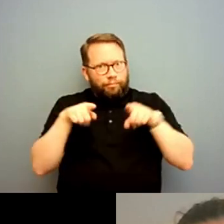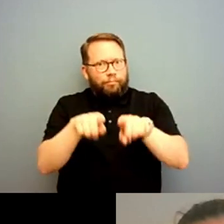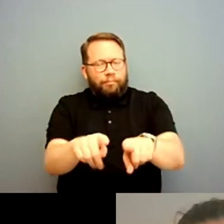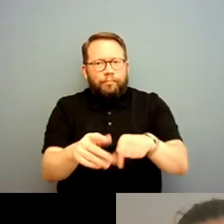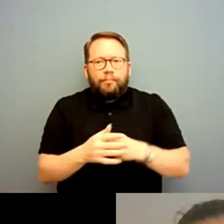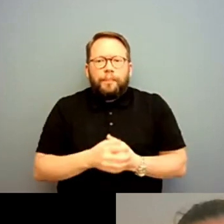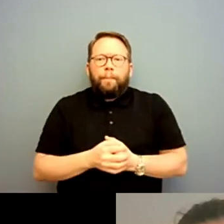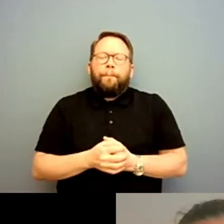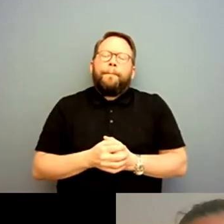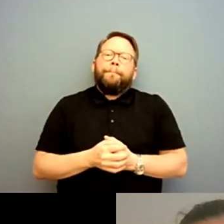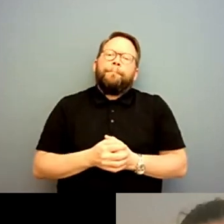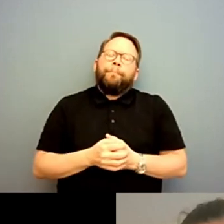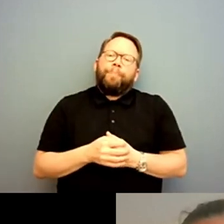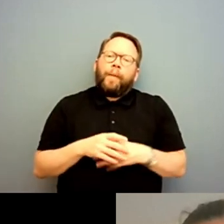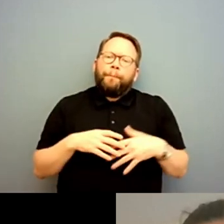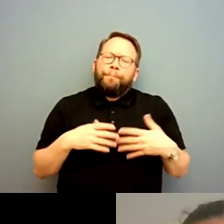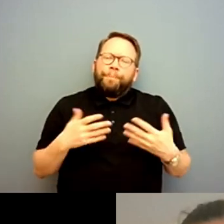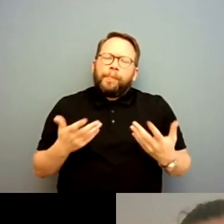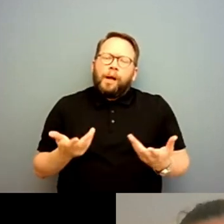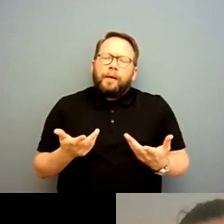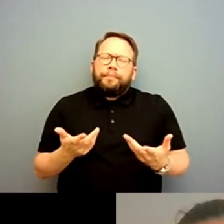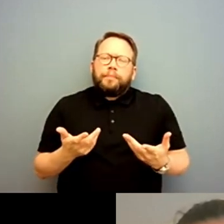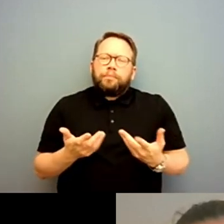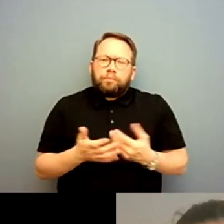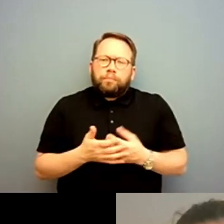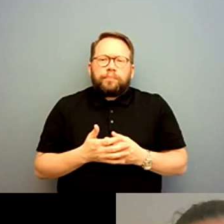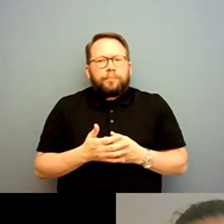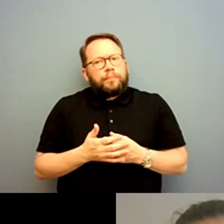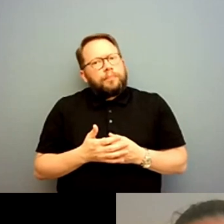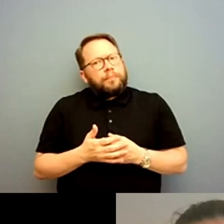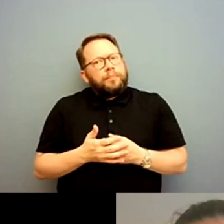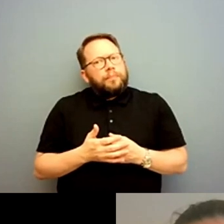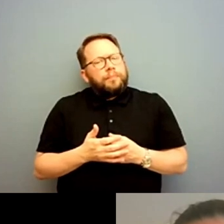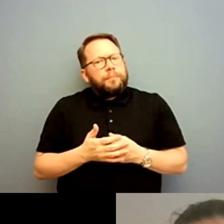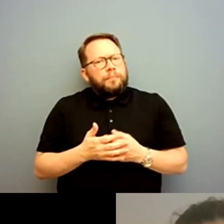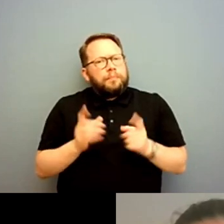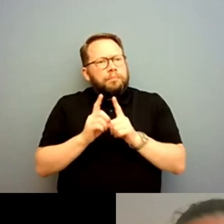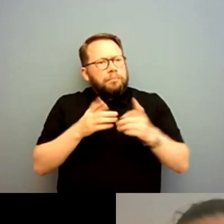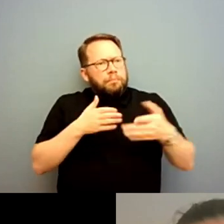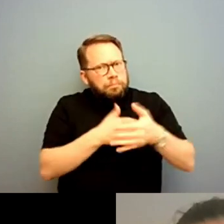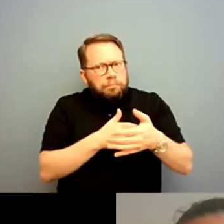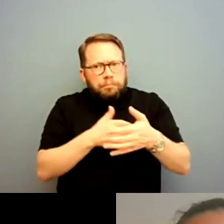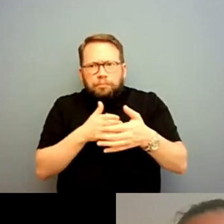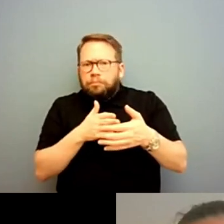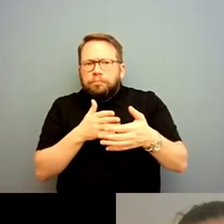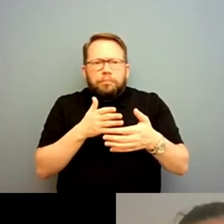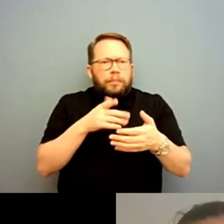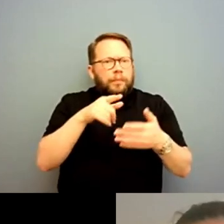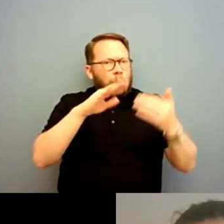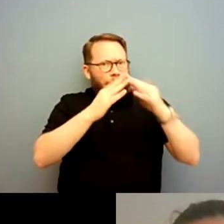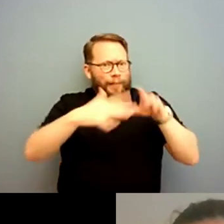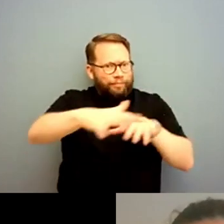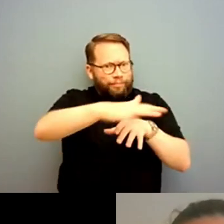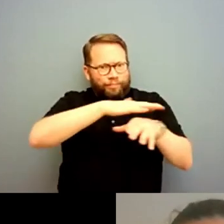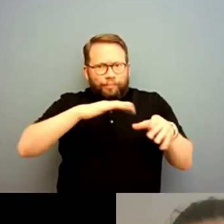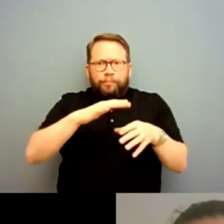the sector or control the sector, and more driven by older persons themselves. And they're taking